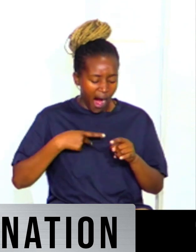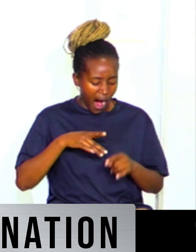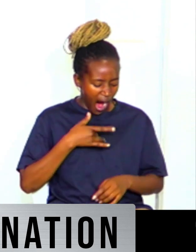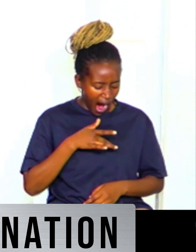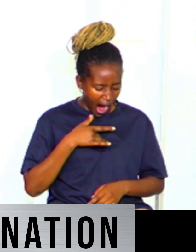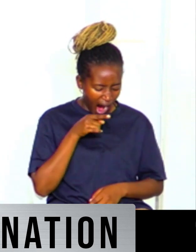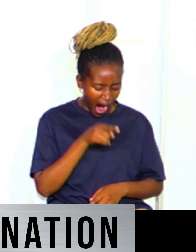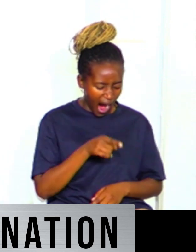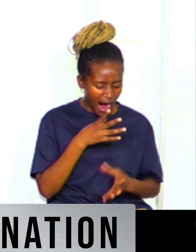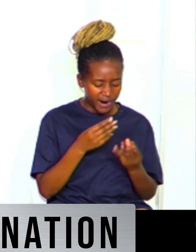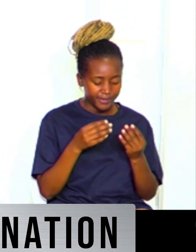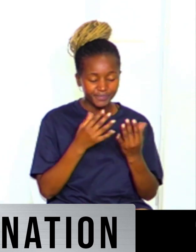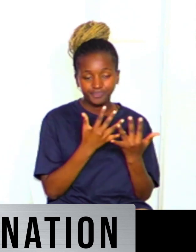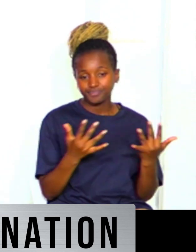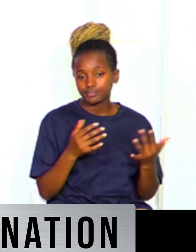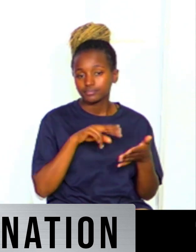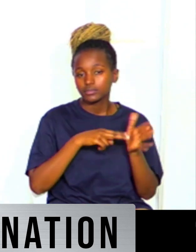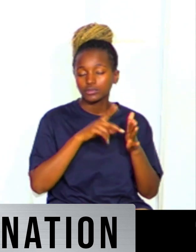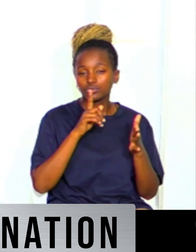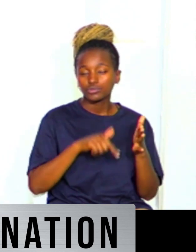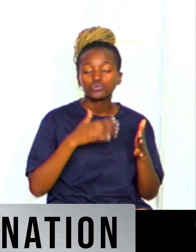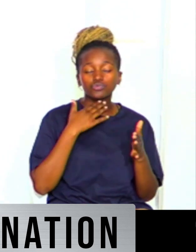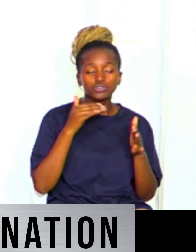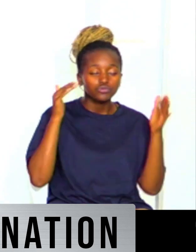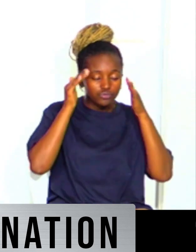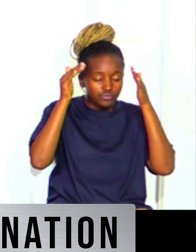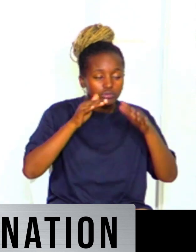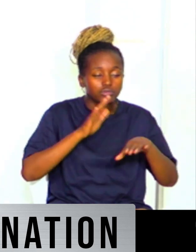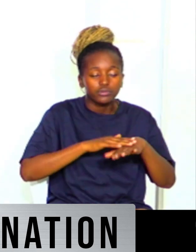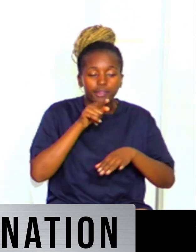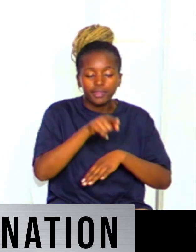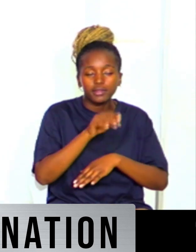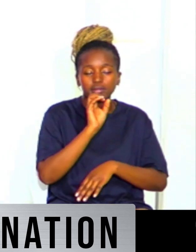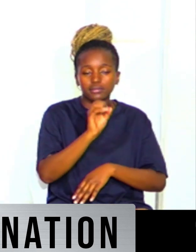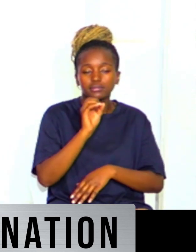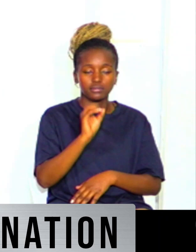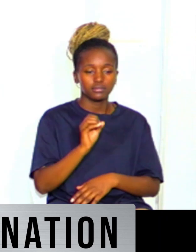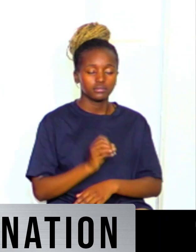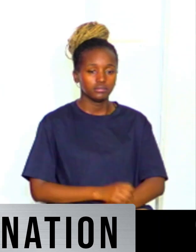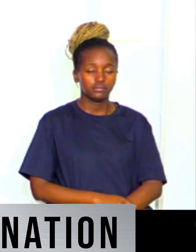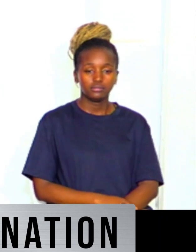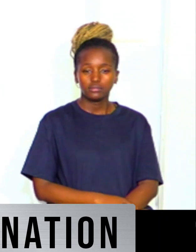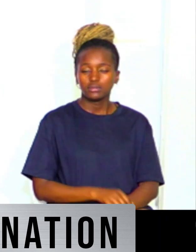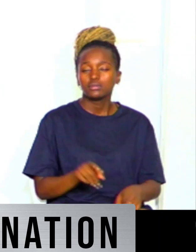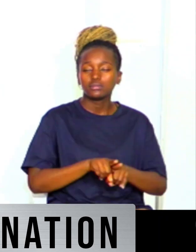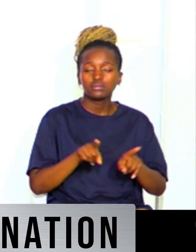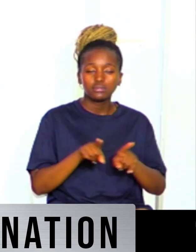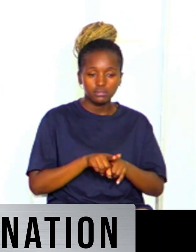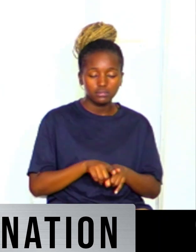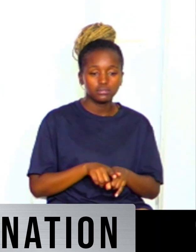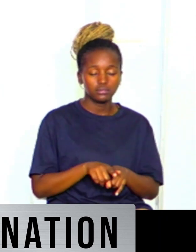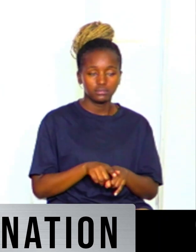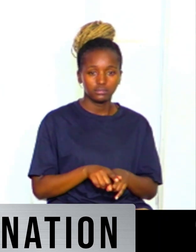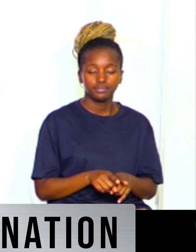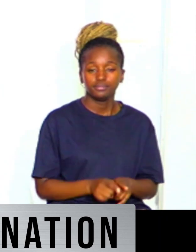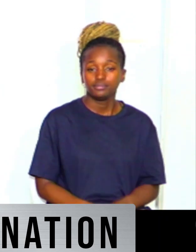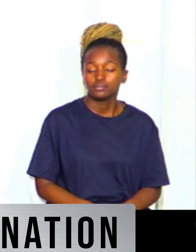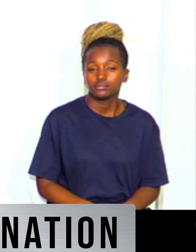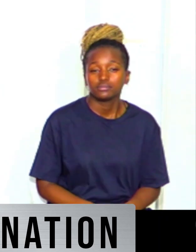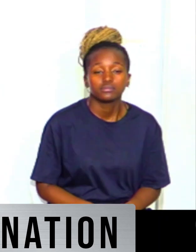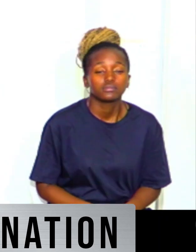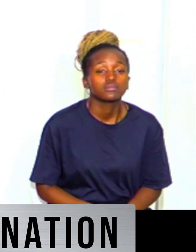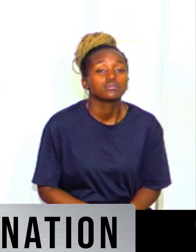the president, before he came to power, he said that he's going to give a quarter of his cabinet docket to